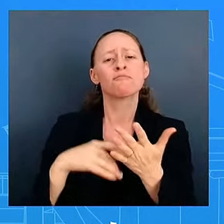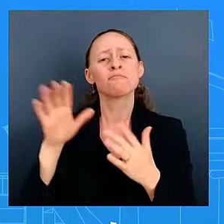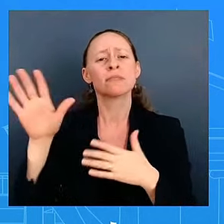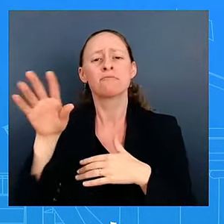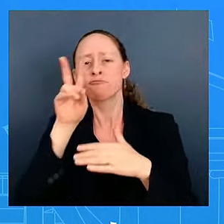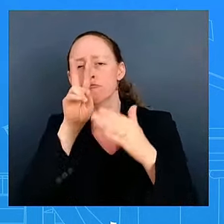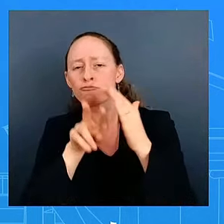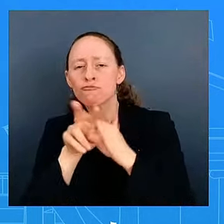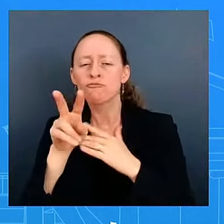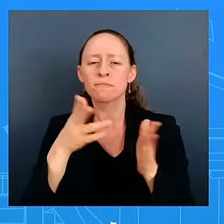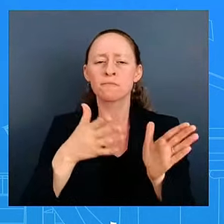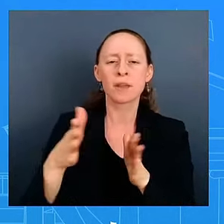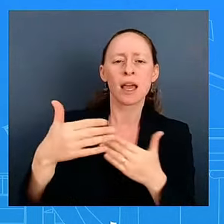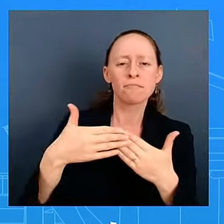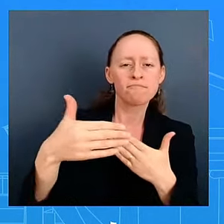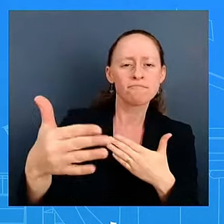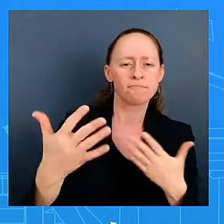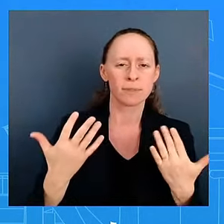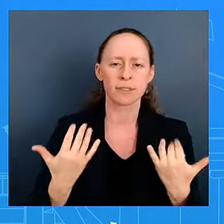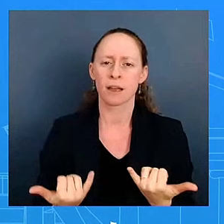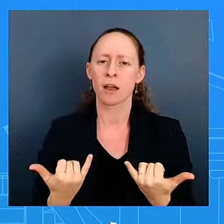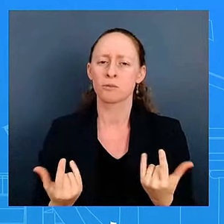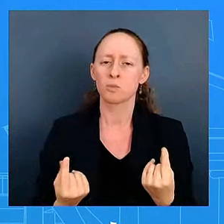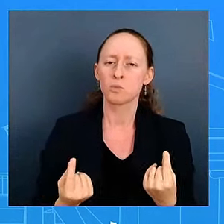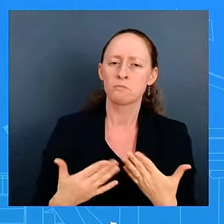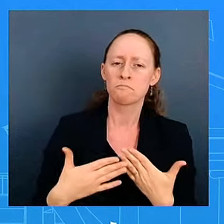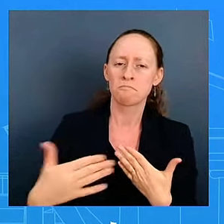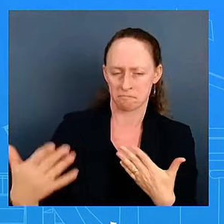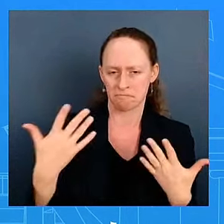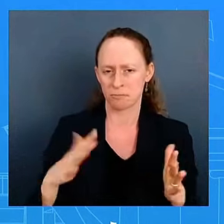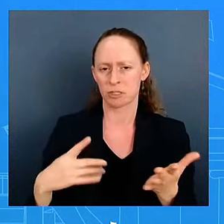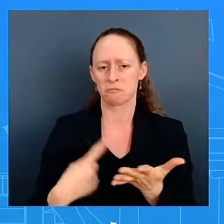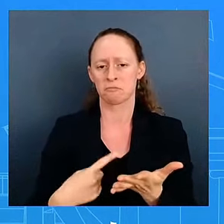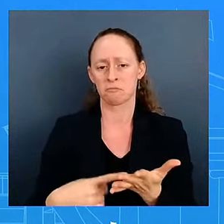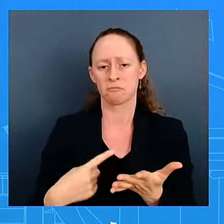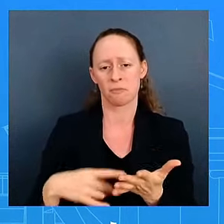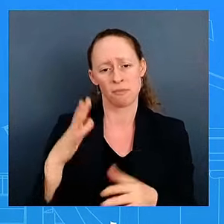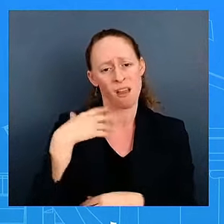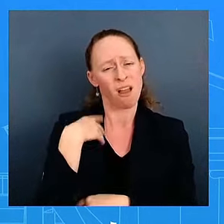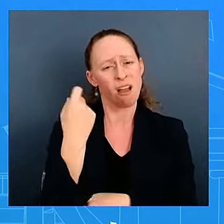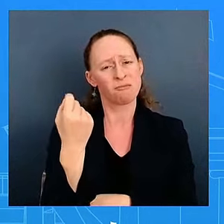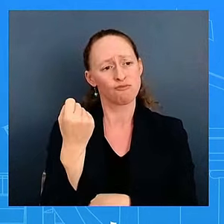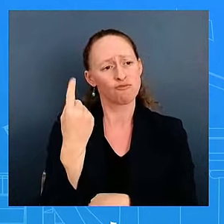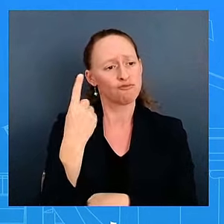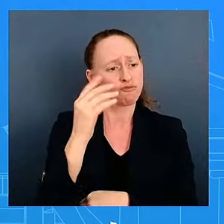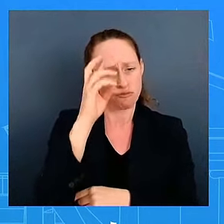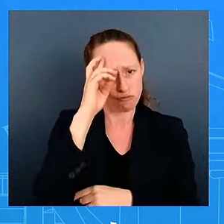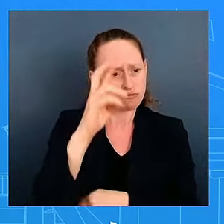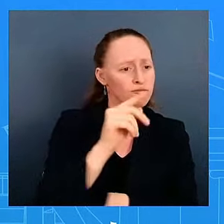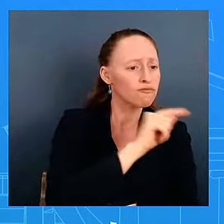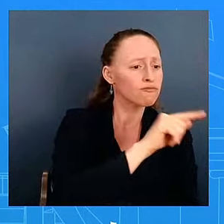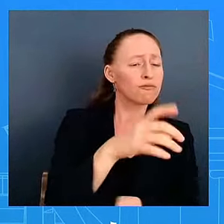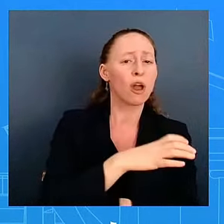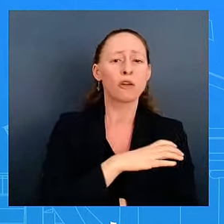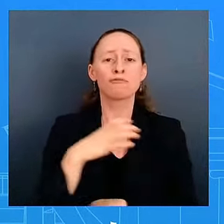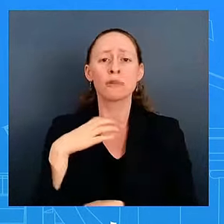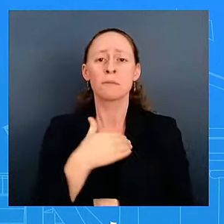we respect members of Congress, we respect their view. But I also want to say there's a long